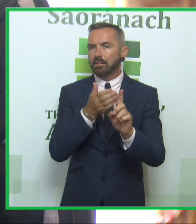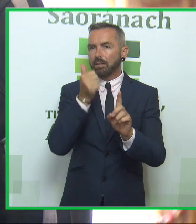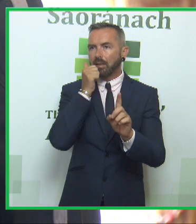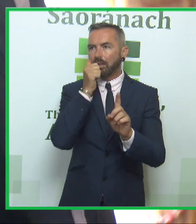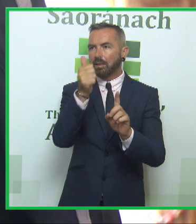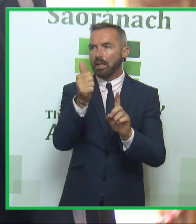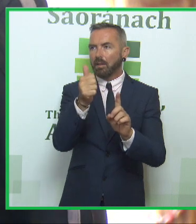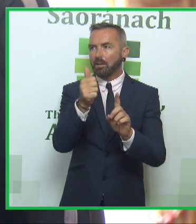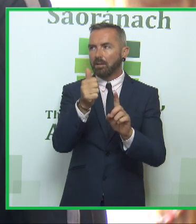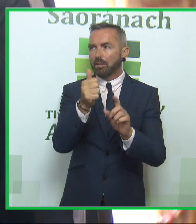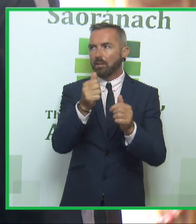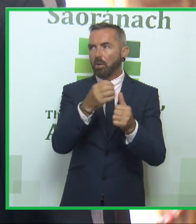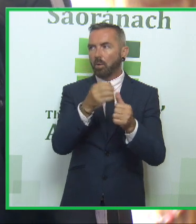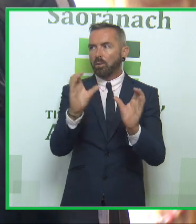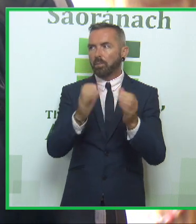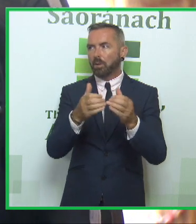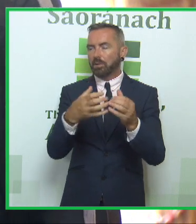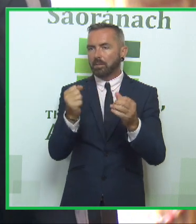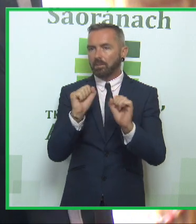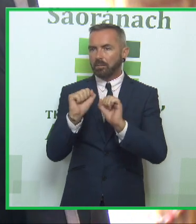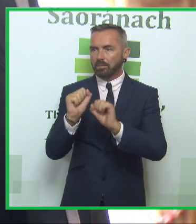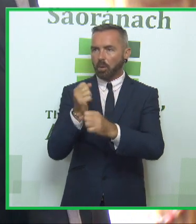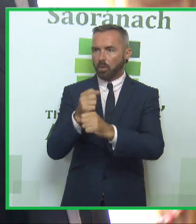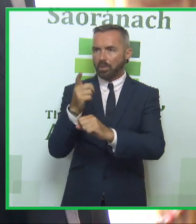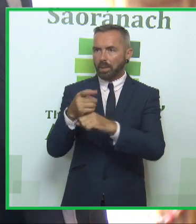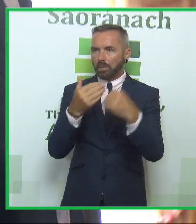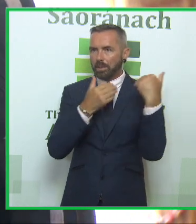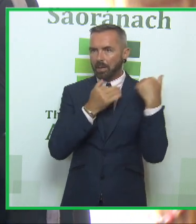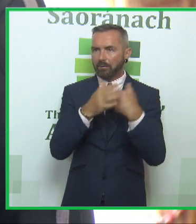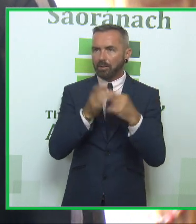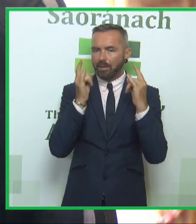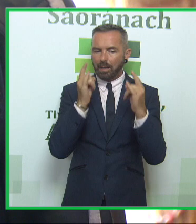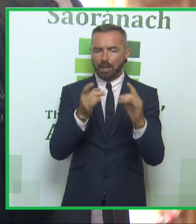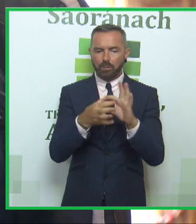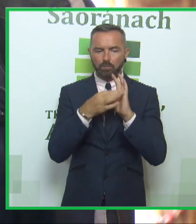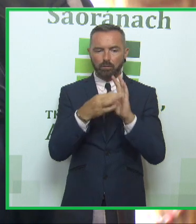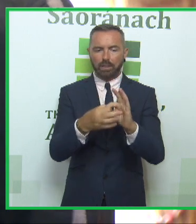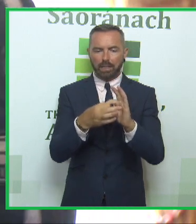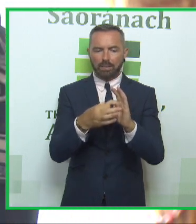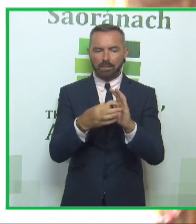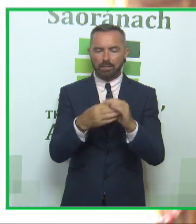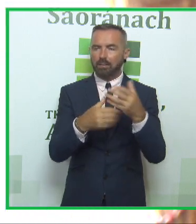an oversight body to hold them accountable for health-related outcome.